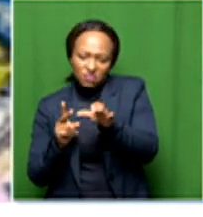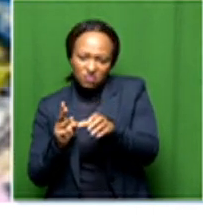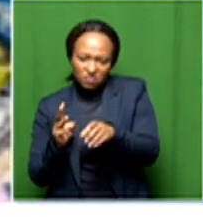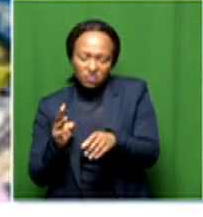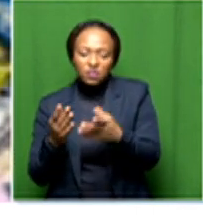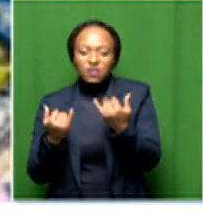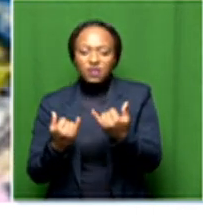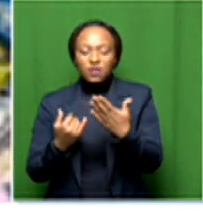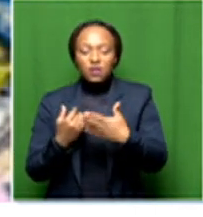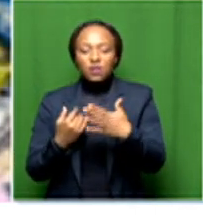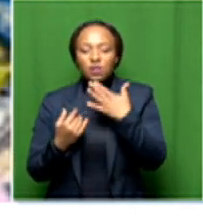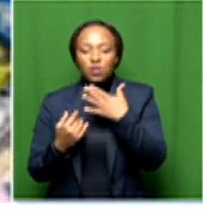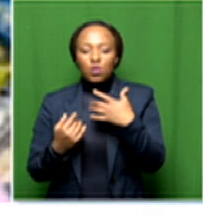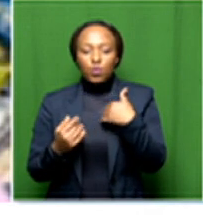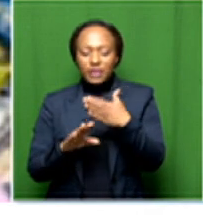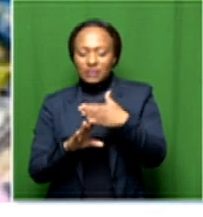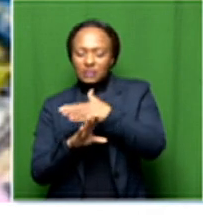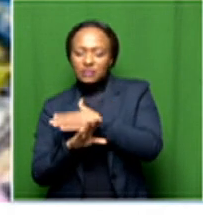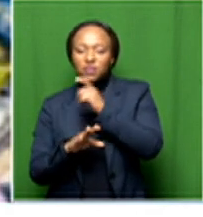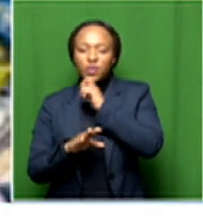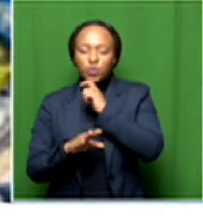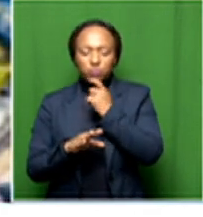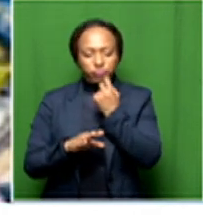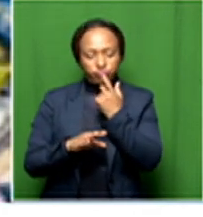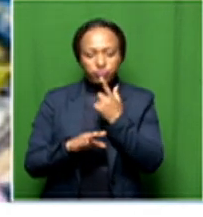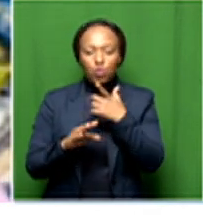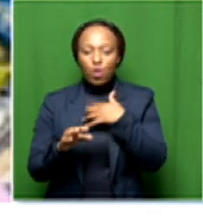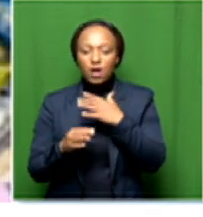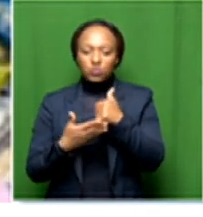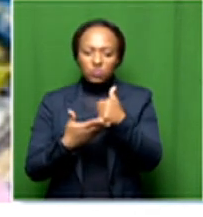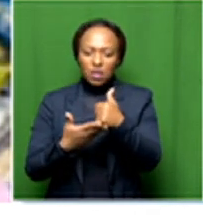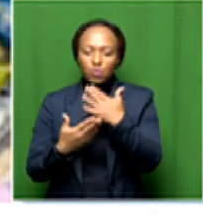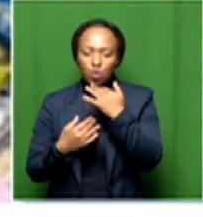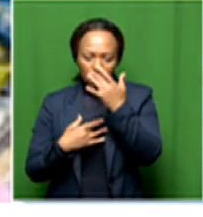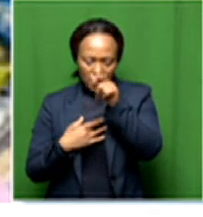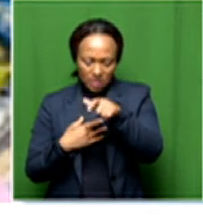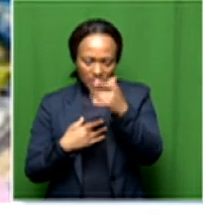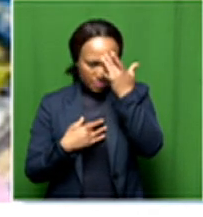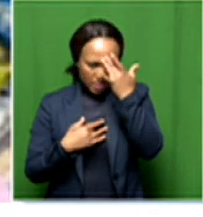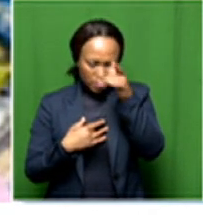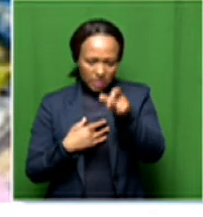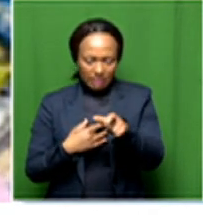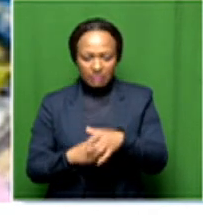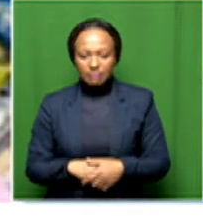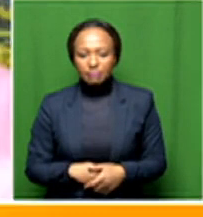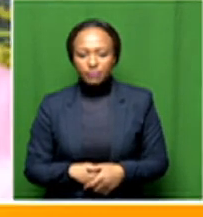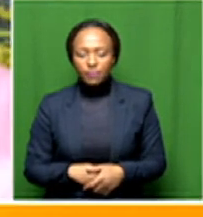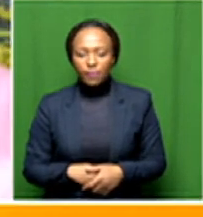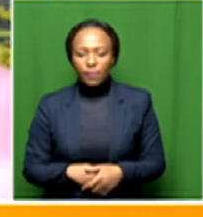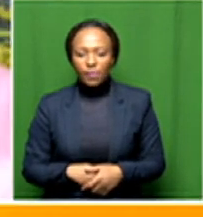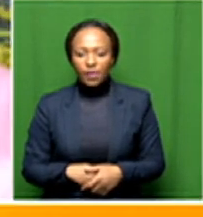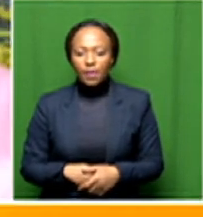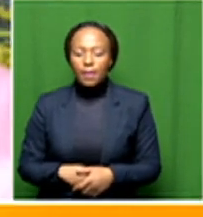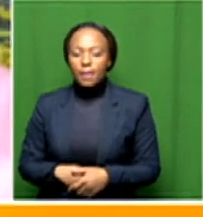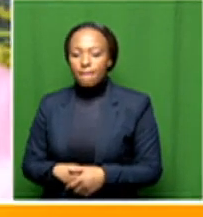of therapeutic agents we use to treat patients with COVID-19. I mean, this is